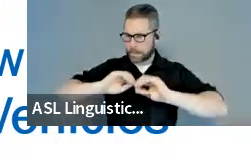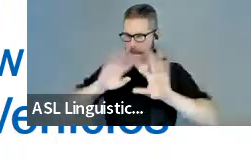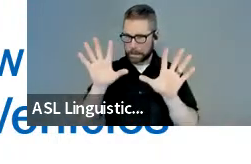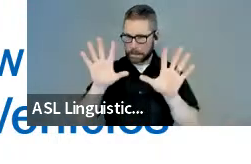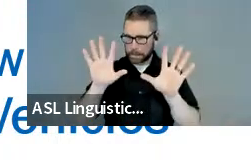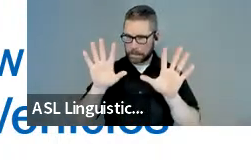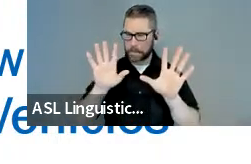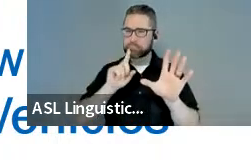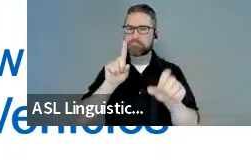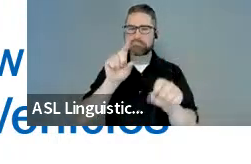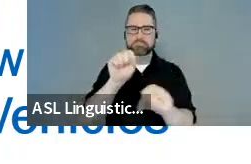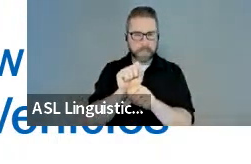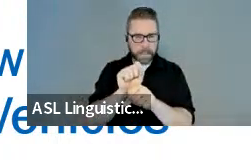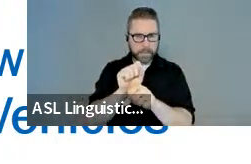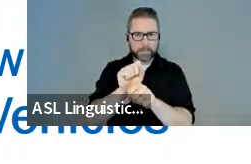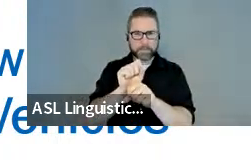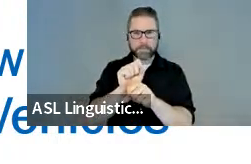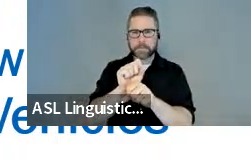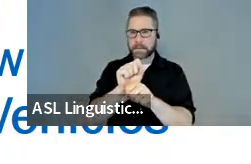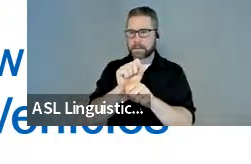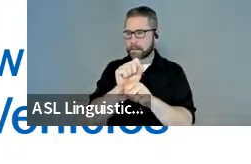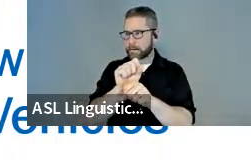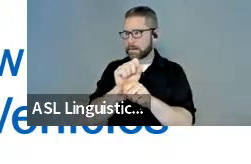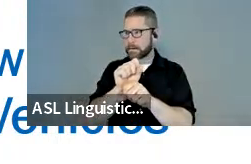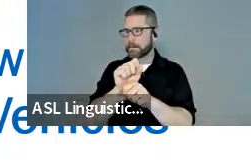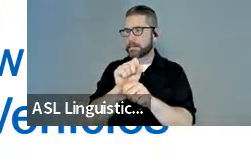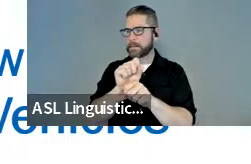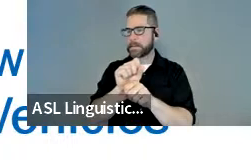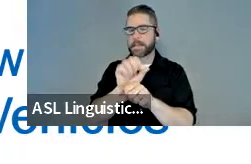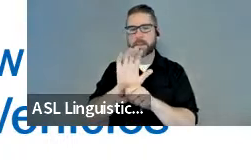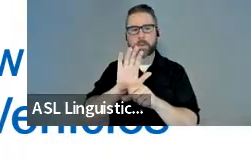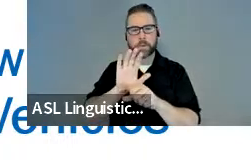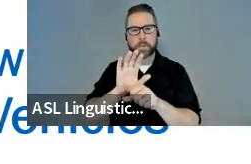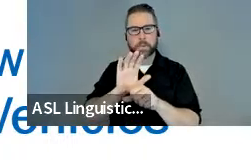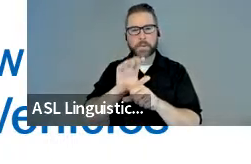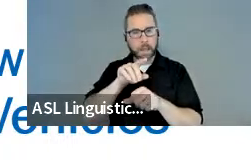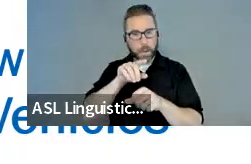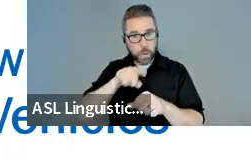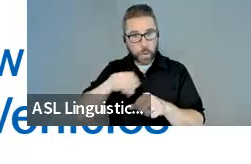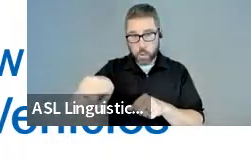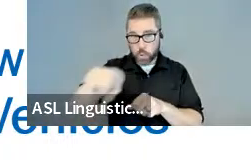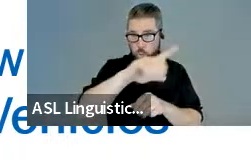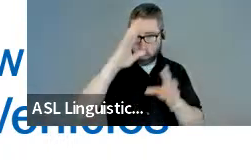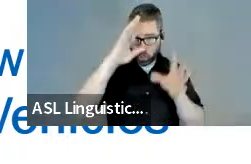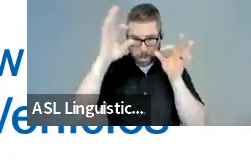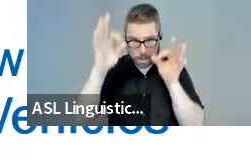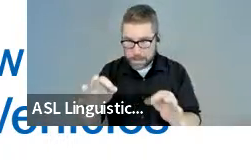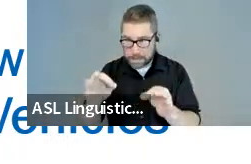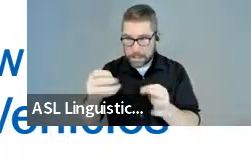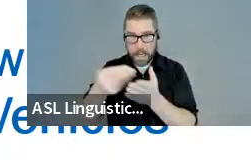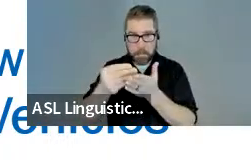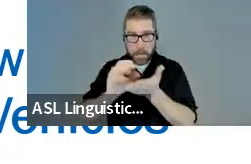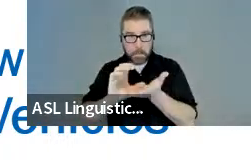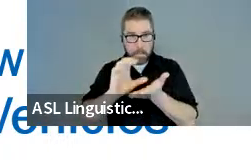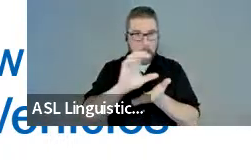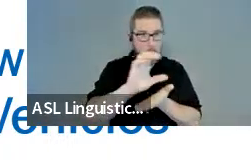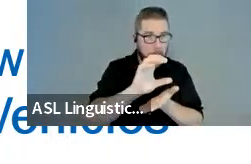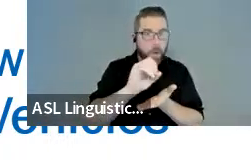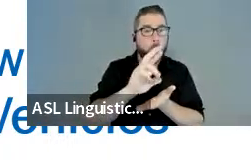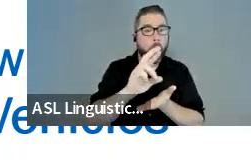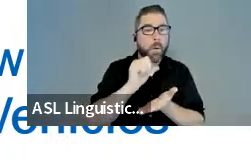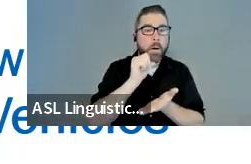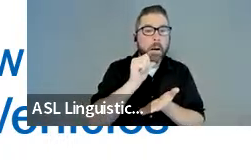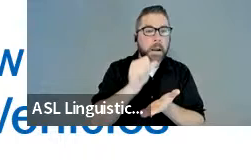is, up to you all to help support the shifting of funds. We were just hoping to make clear why we were